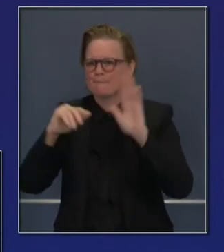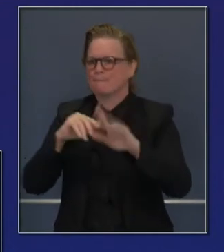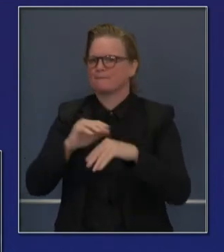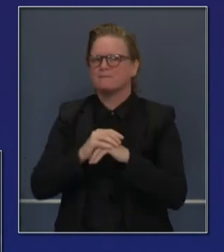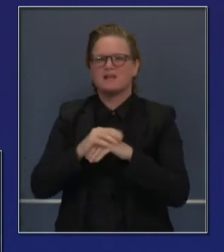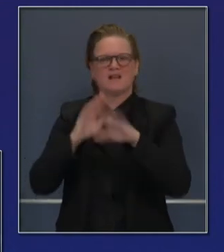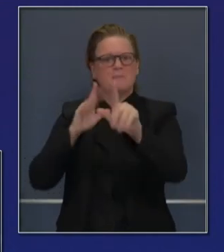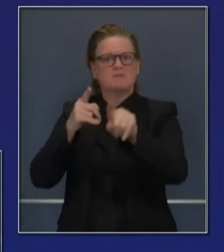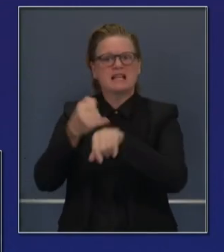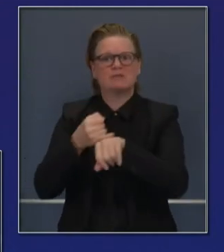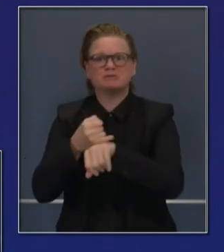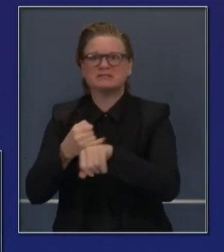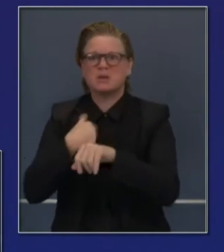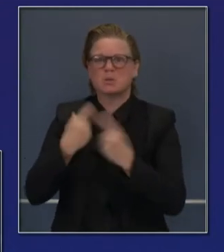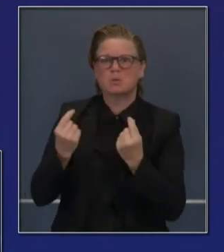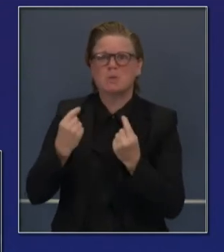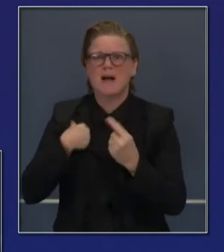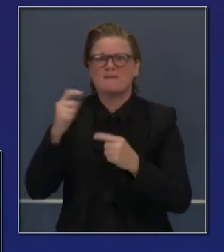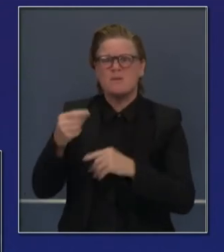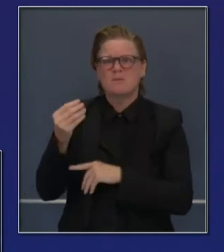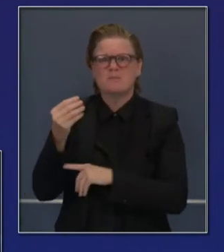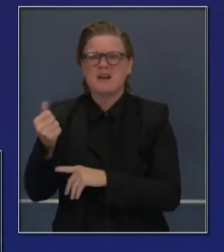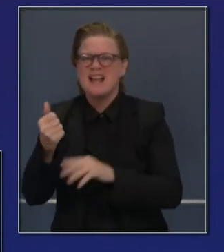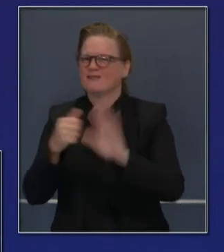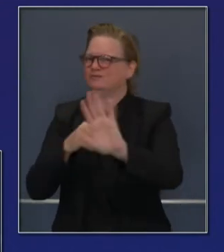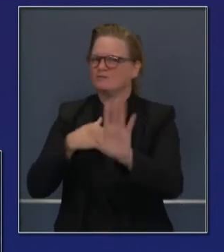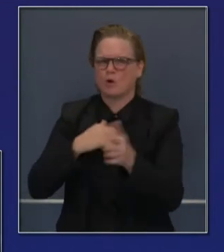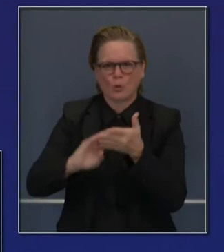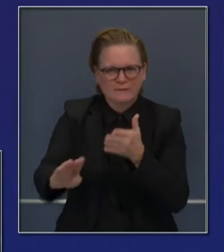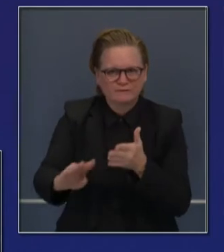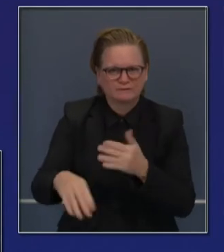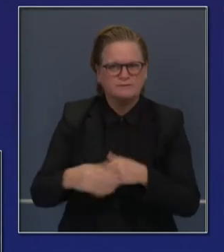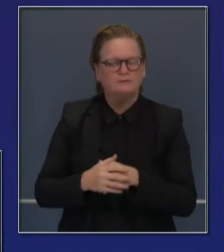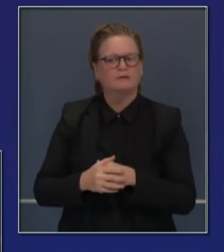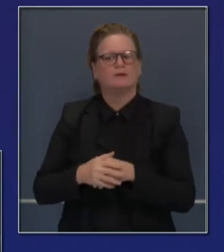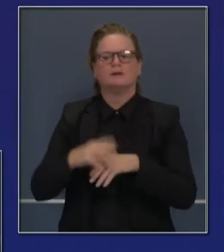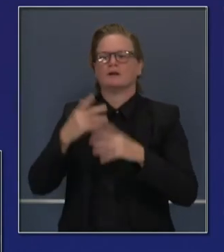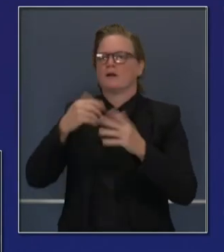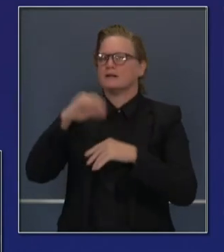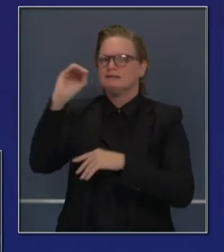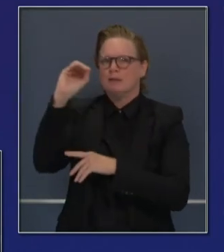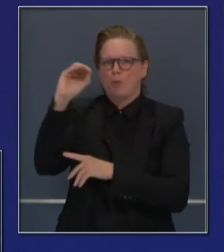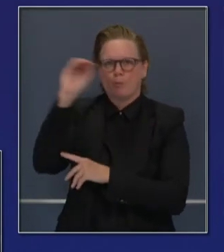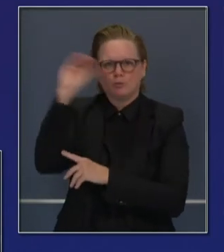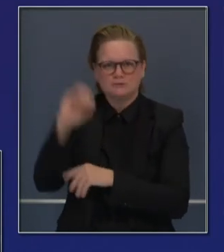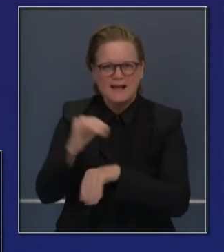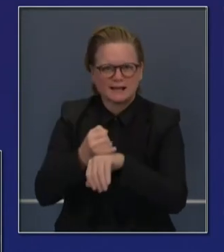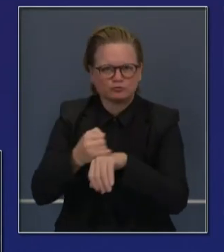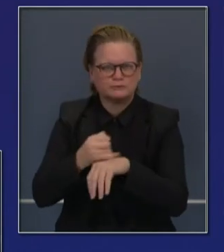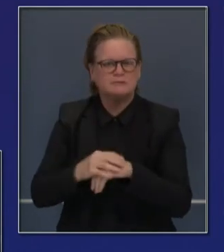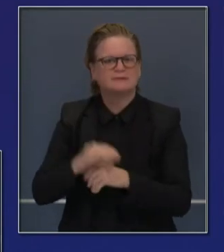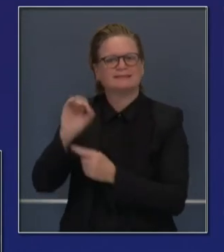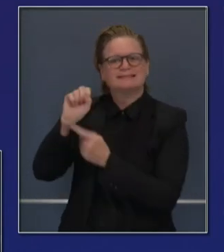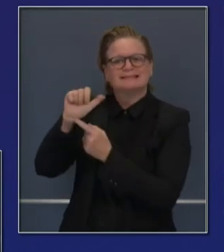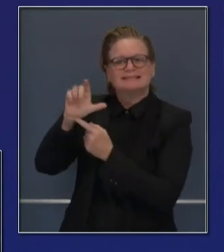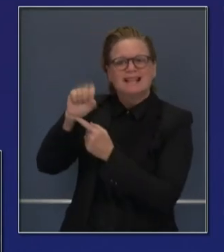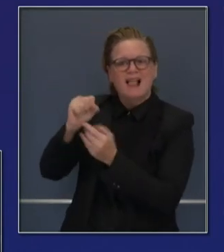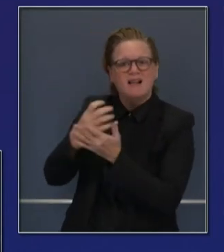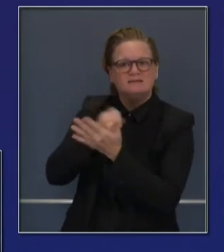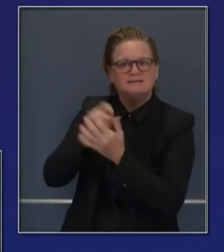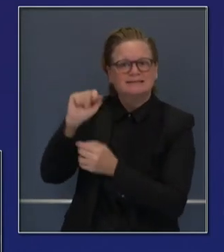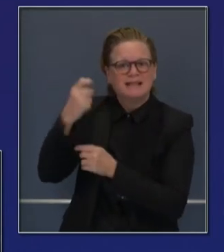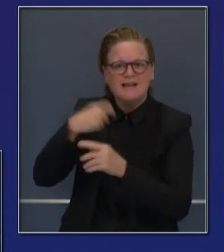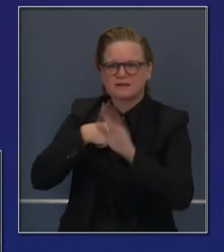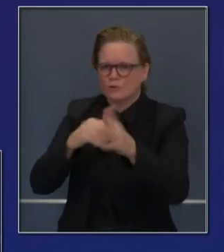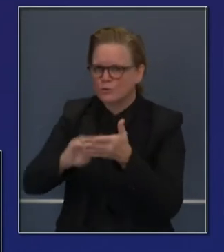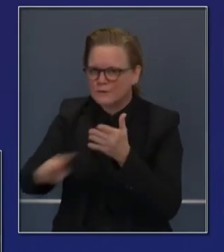own state loans for those that fall through the cracks. And of course, work that we need to do in terms of the micro support